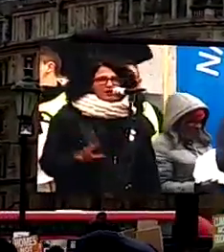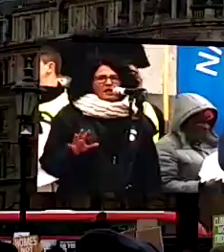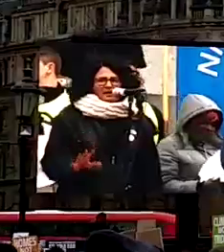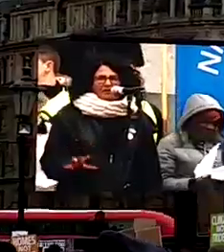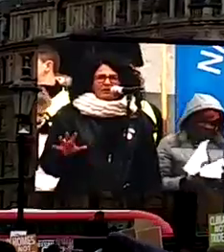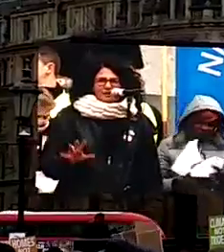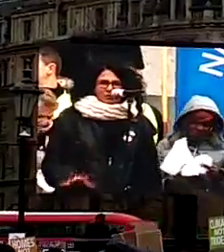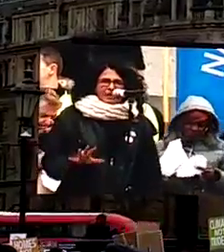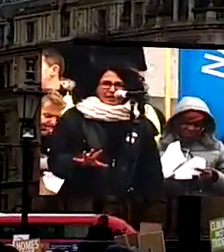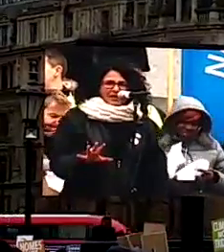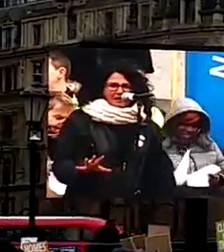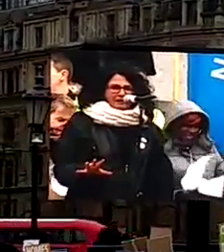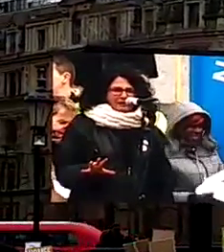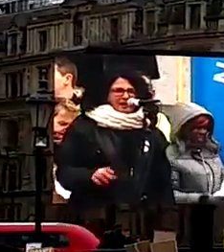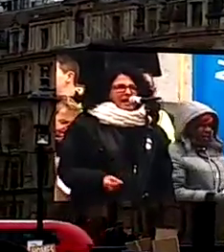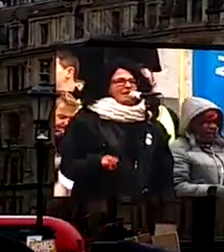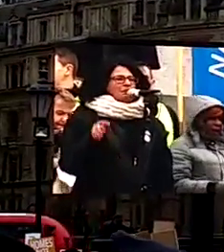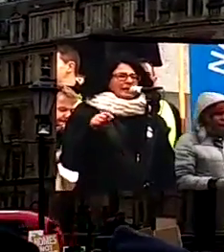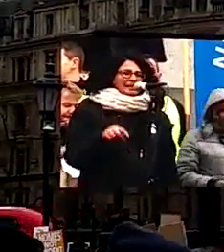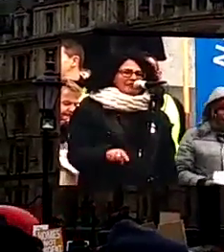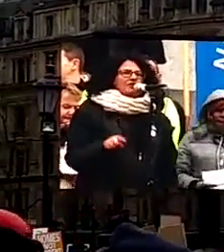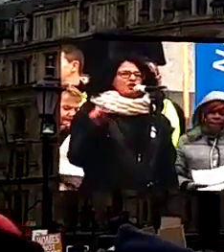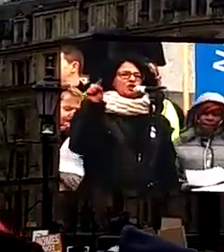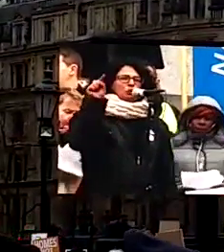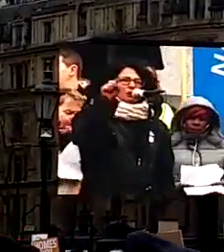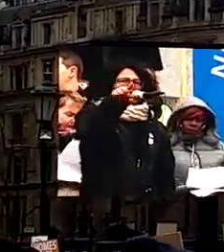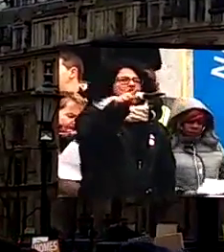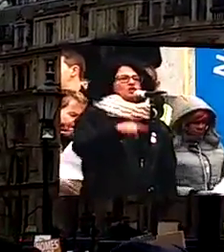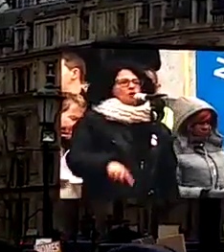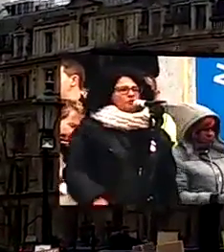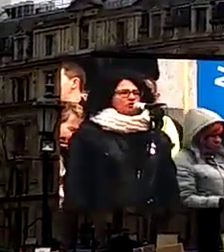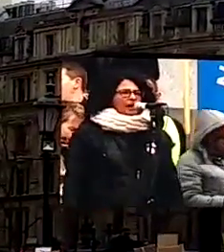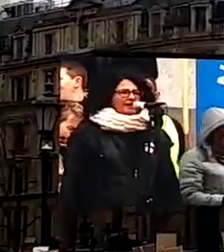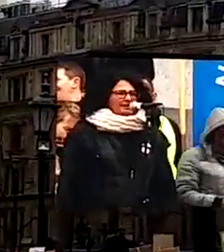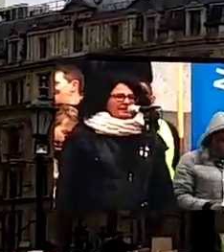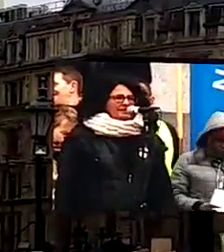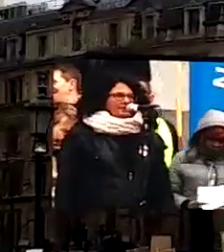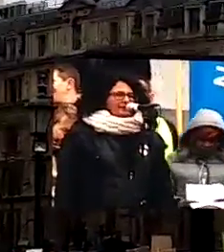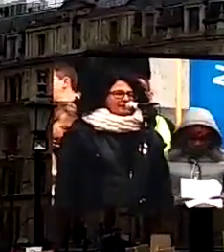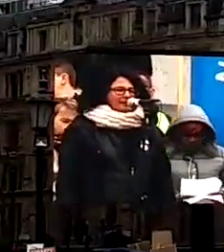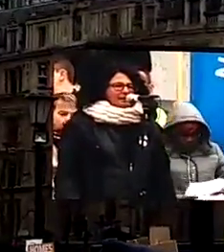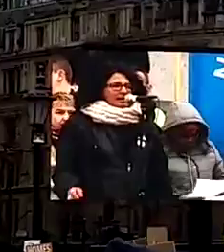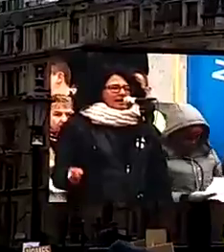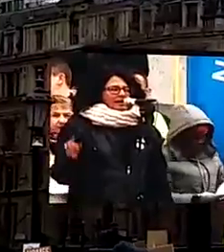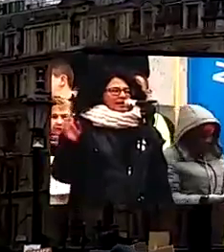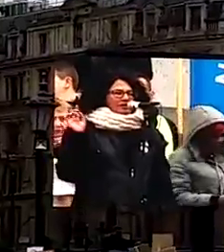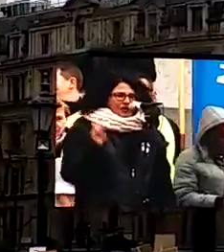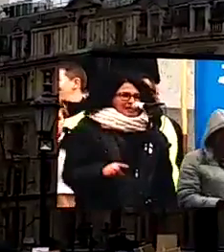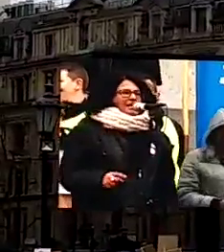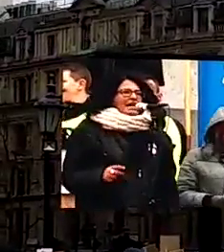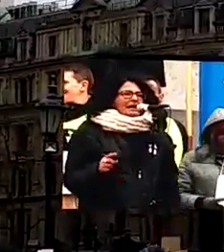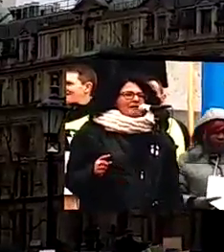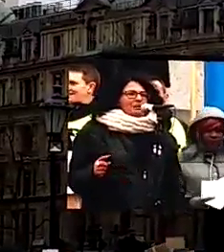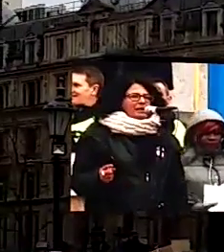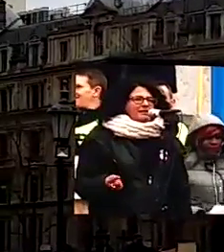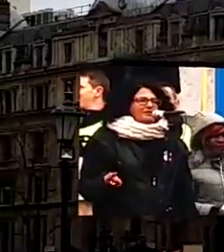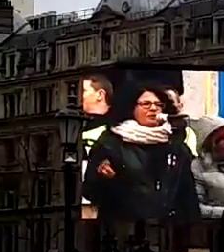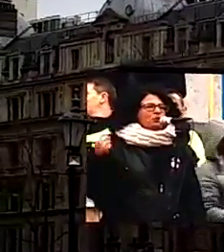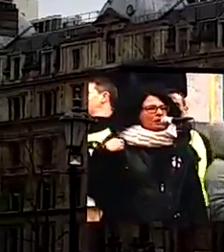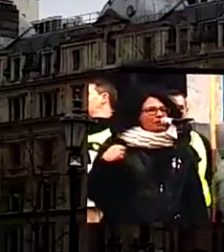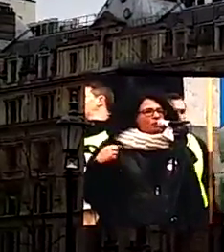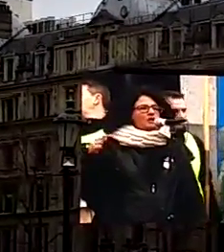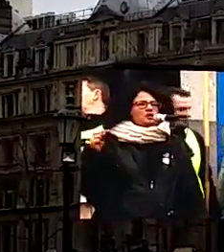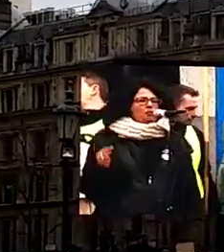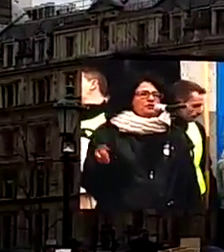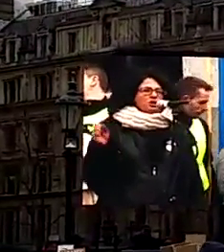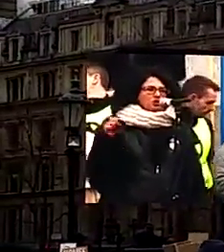that especially after the week here, I believe that you will stop Trident, just like I believe